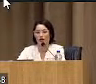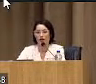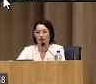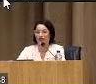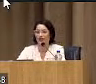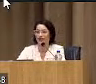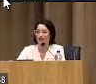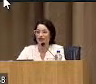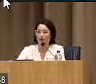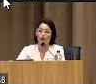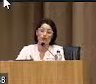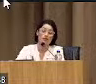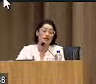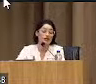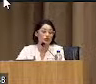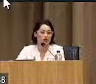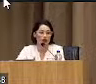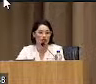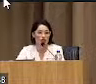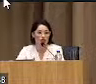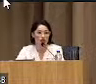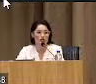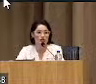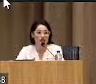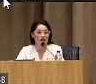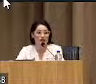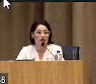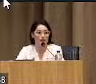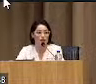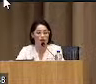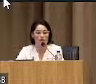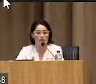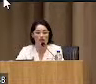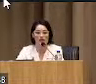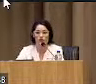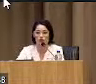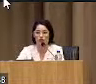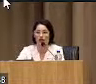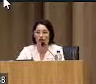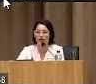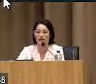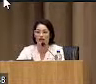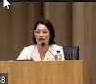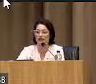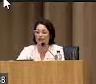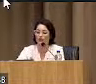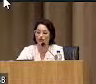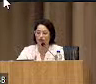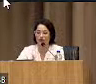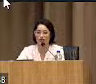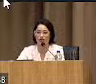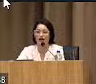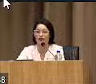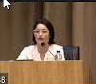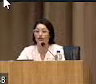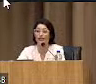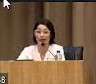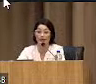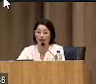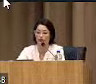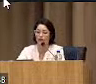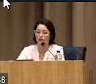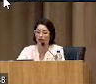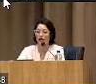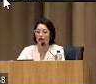made a pattern in how we attended each of them, and it was very similar to what